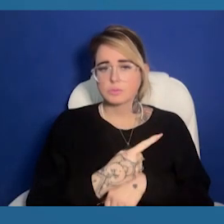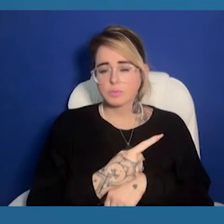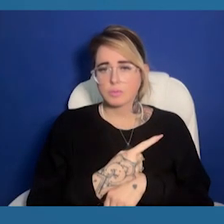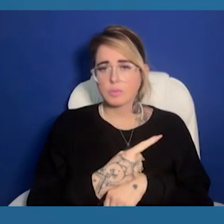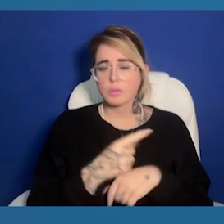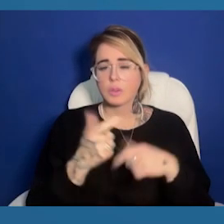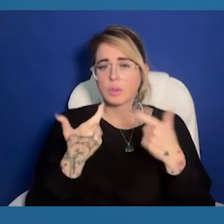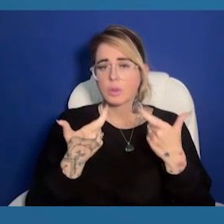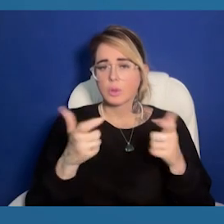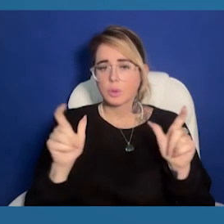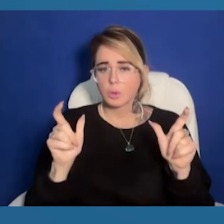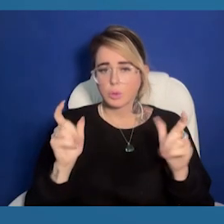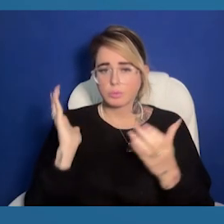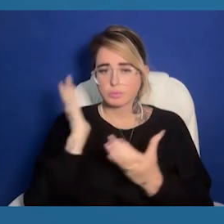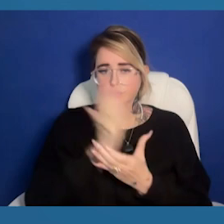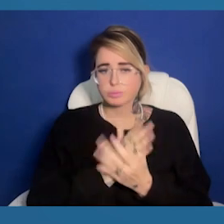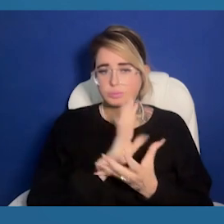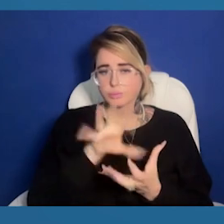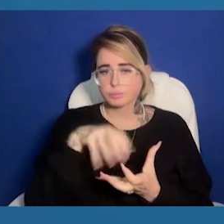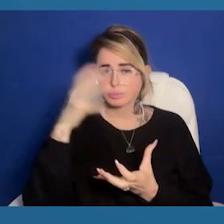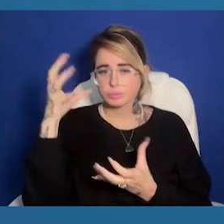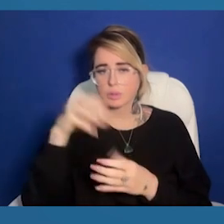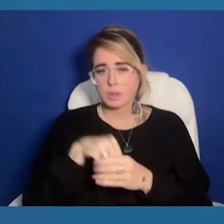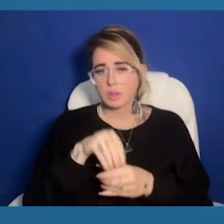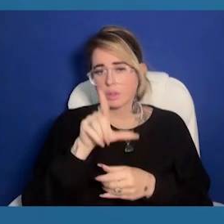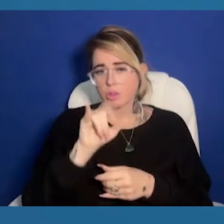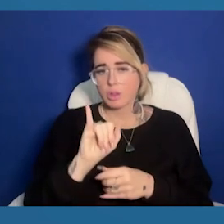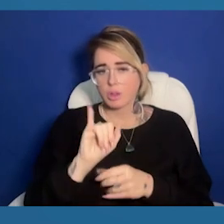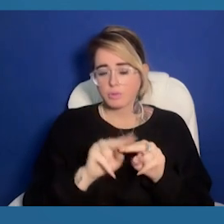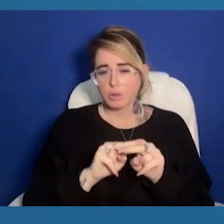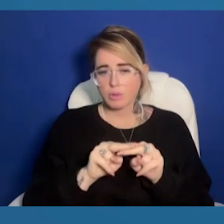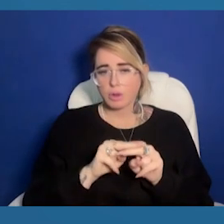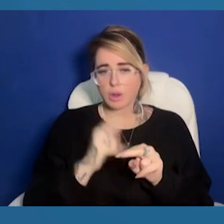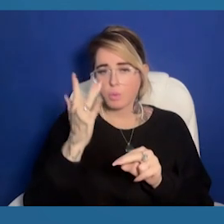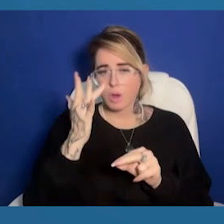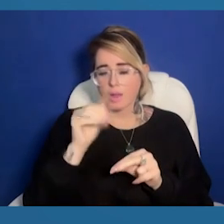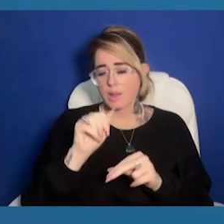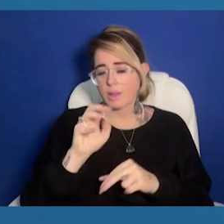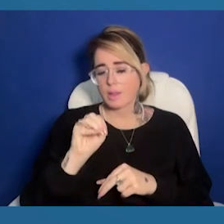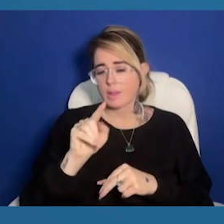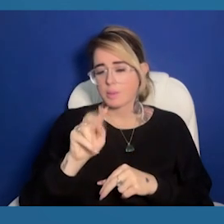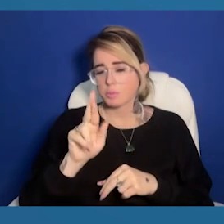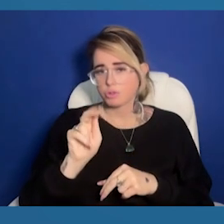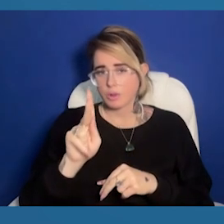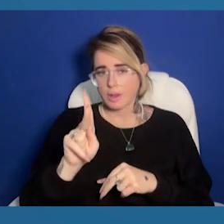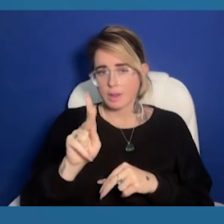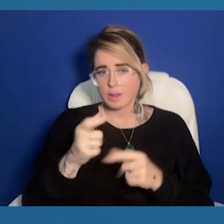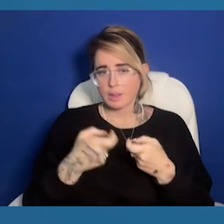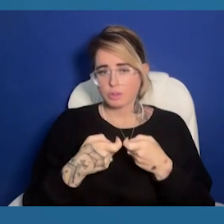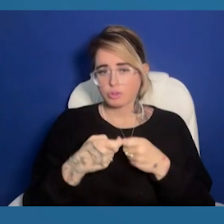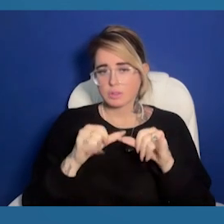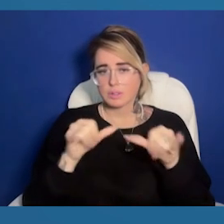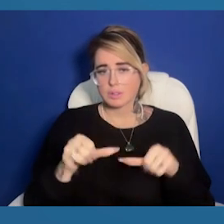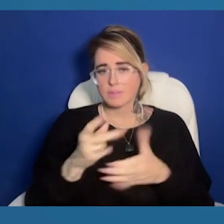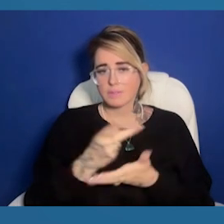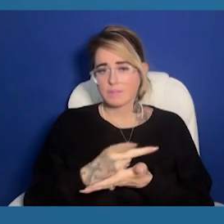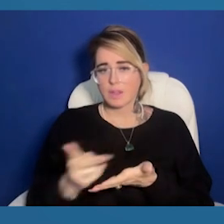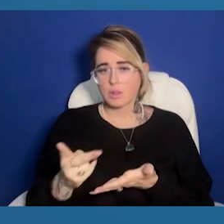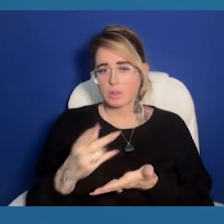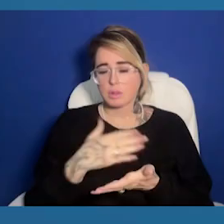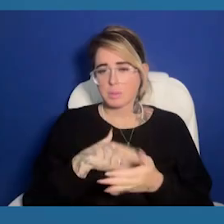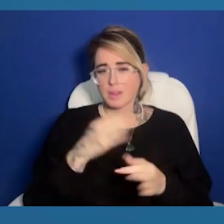massive disruption on the Long Island Railroad because of a failure of the Amtrak electrical system. In my judgment, this